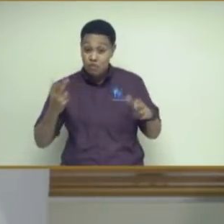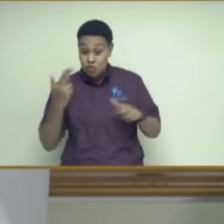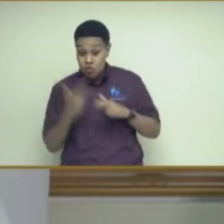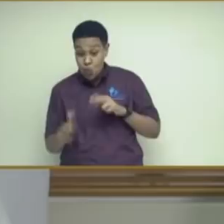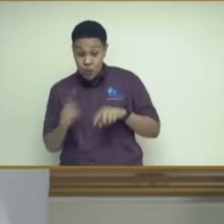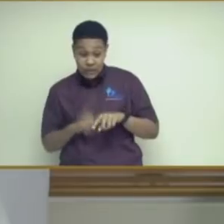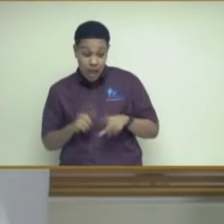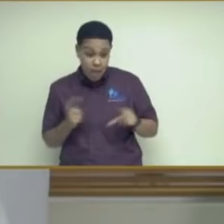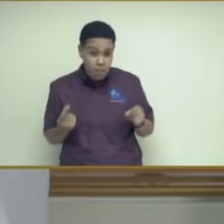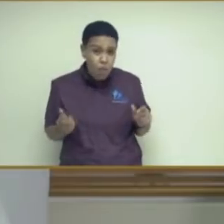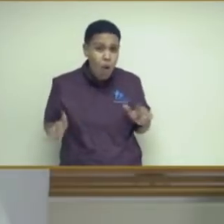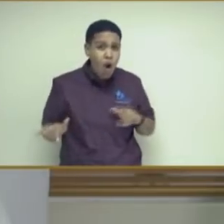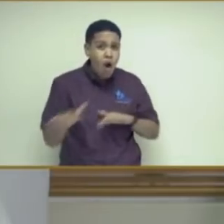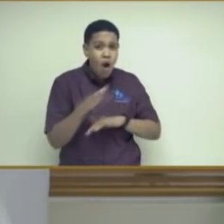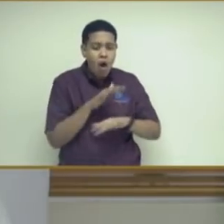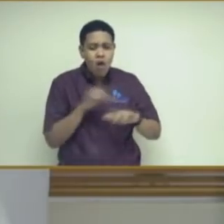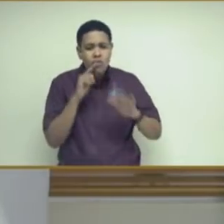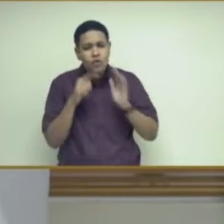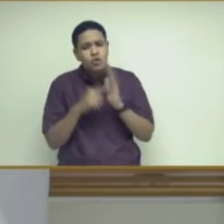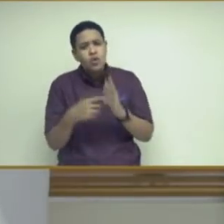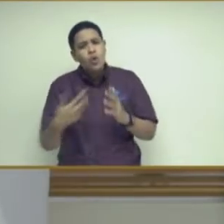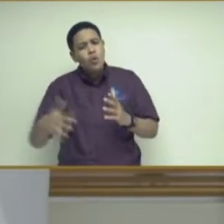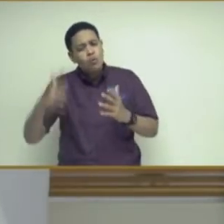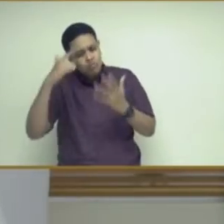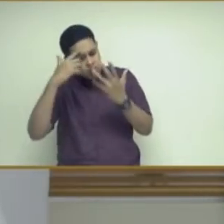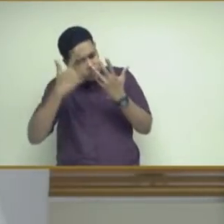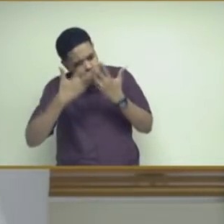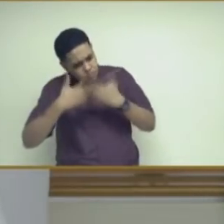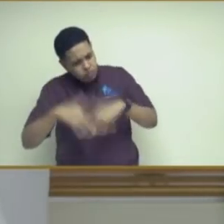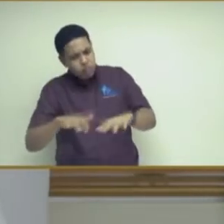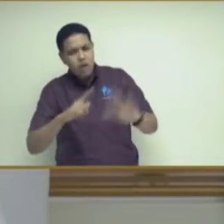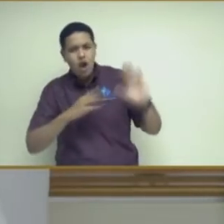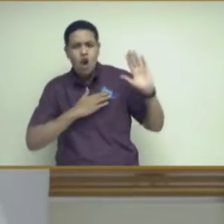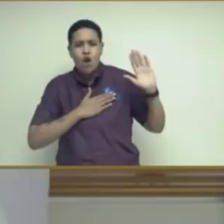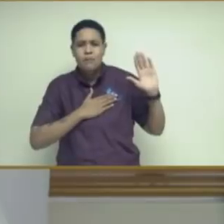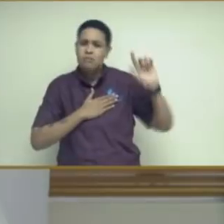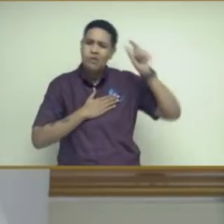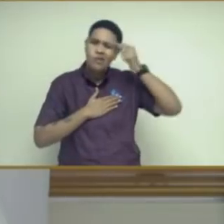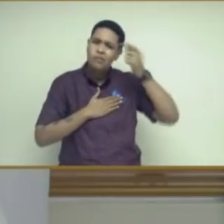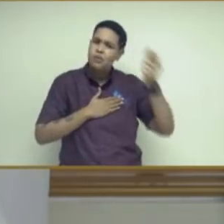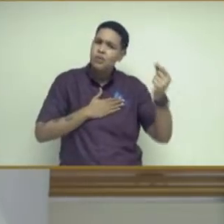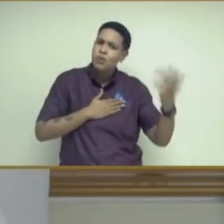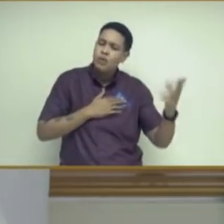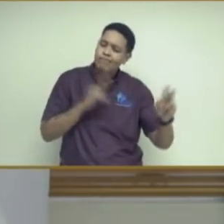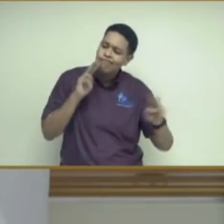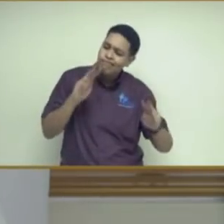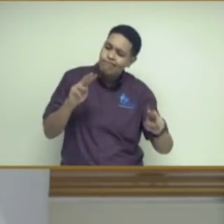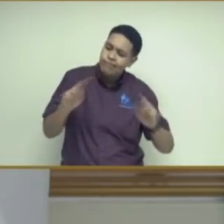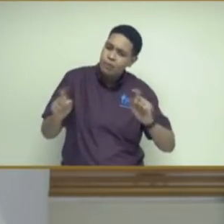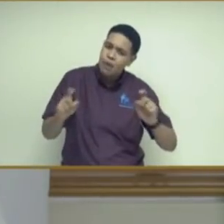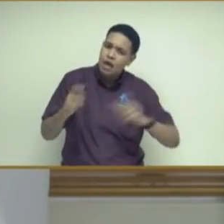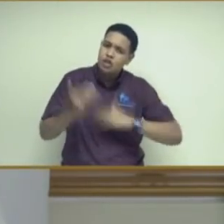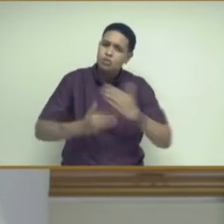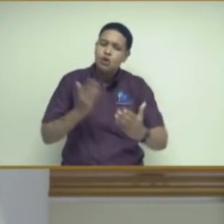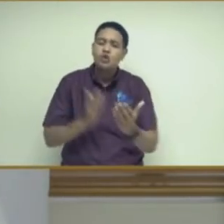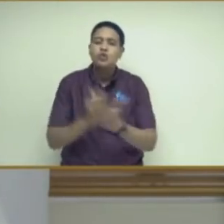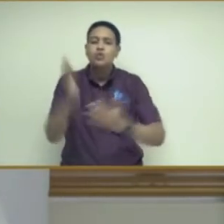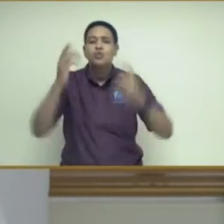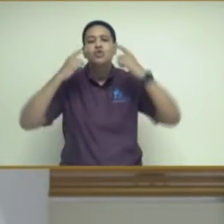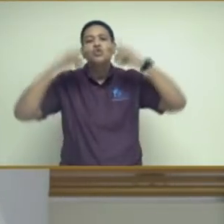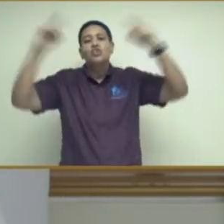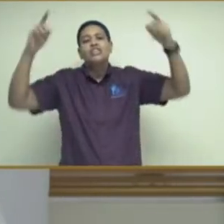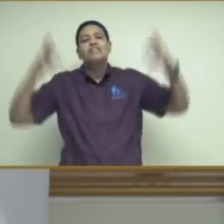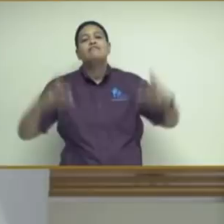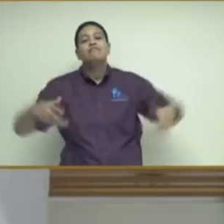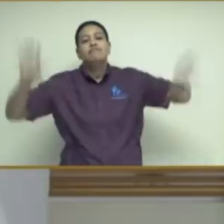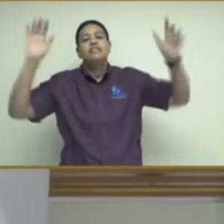time is a demonstration of collaboration and a commitment by the government to manage this process through to a successful